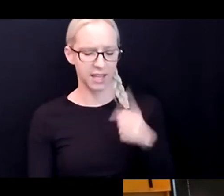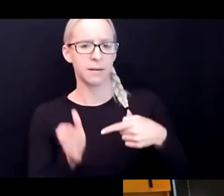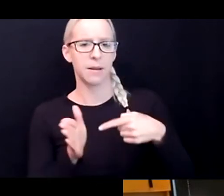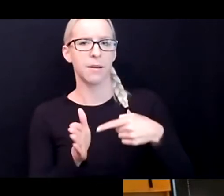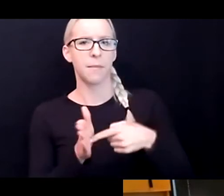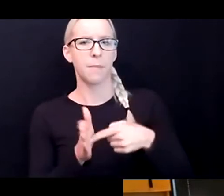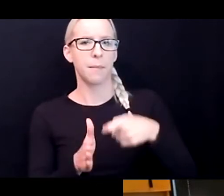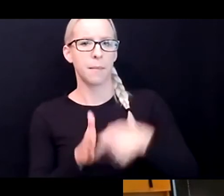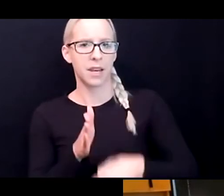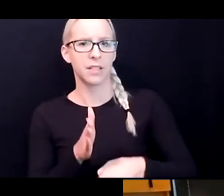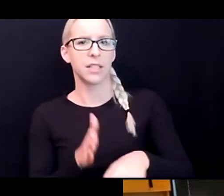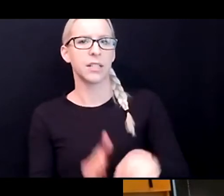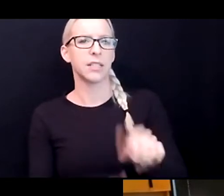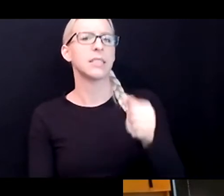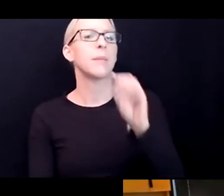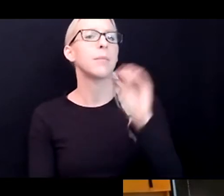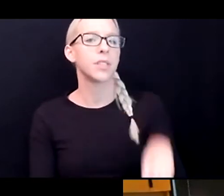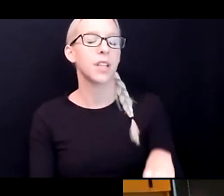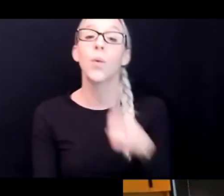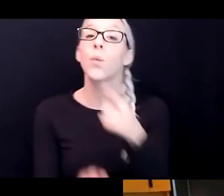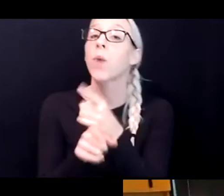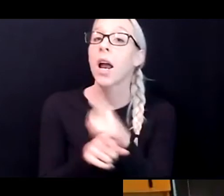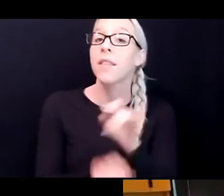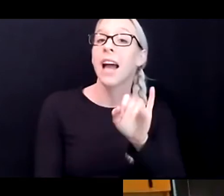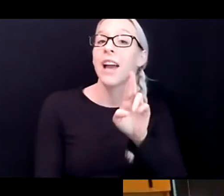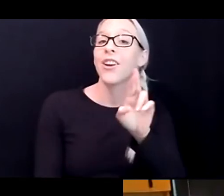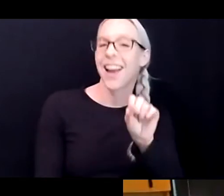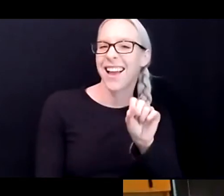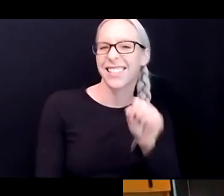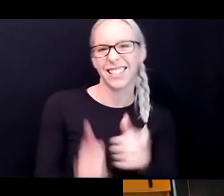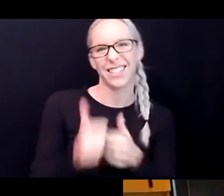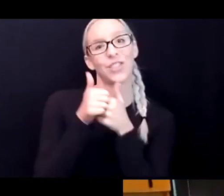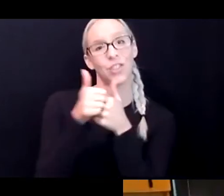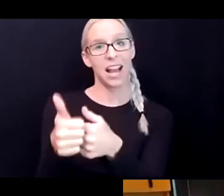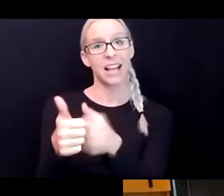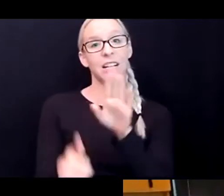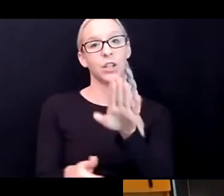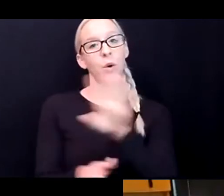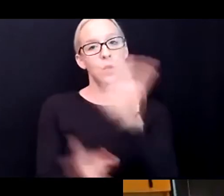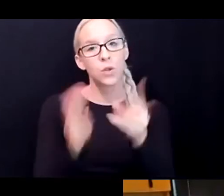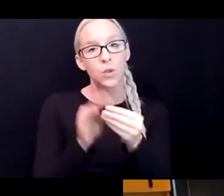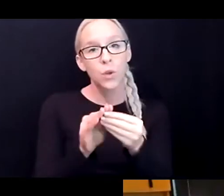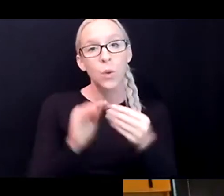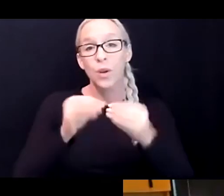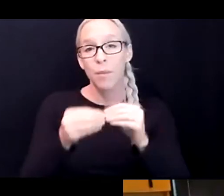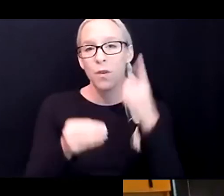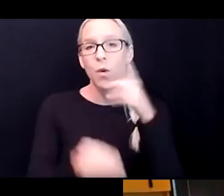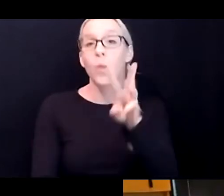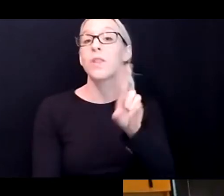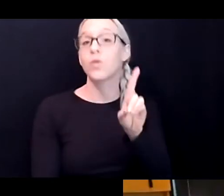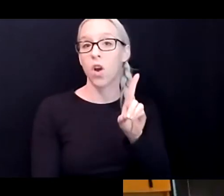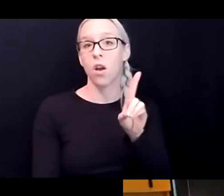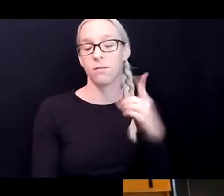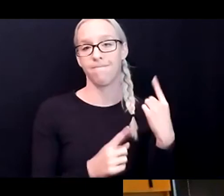Correct. And once again, the IRS is tracking your total amount of withdrawals for the year. So for example, once you